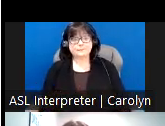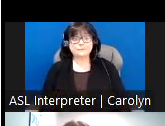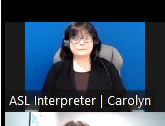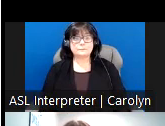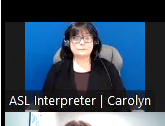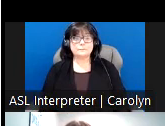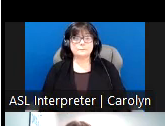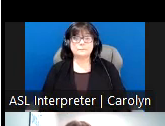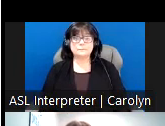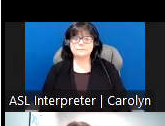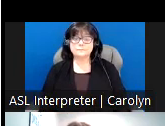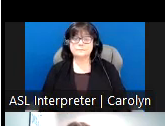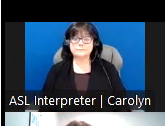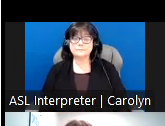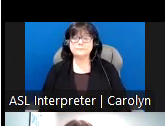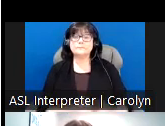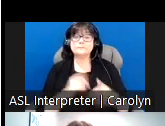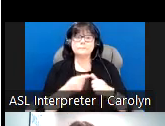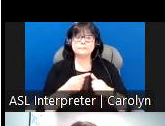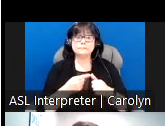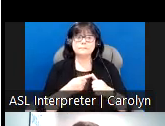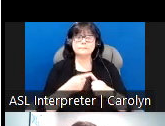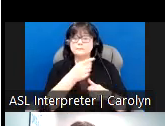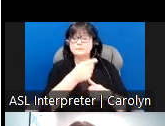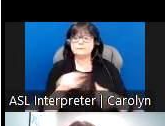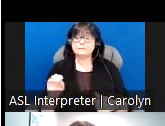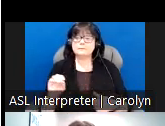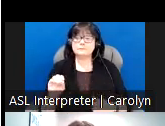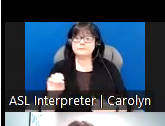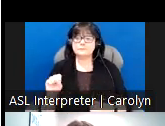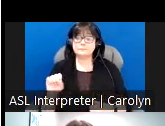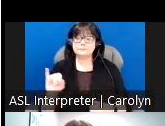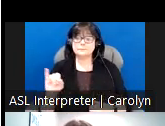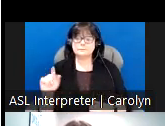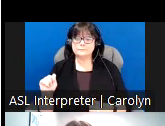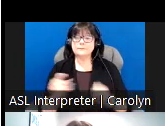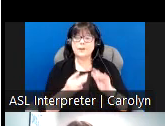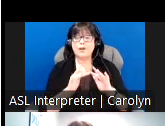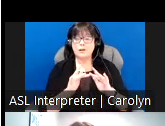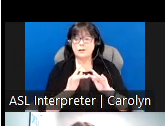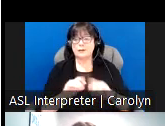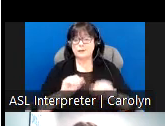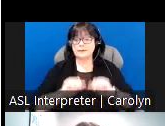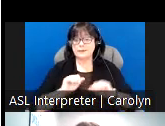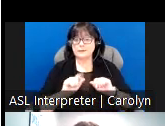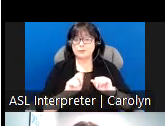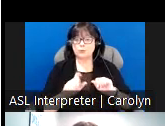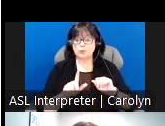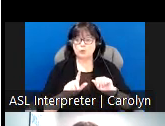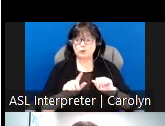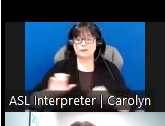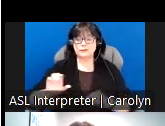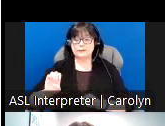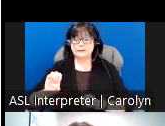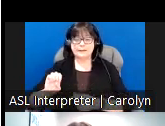So I'm going to talk about the OSIT, which is the online assessment tool that was developed by KESBA. It was